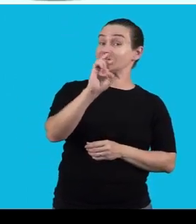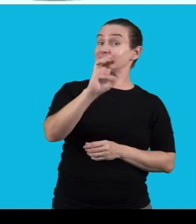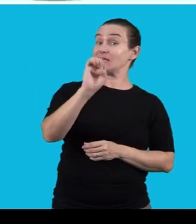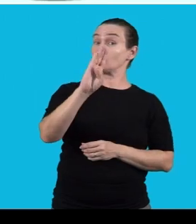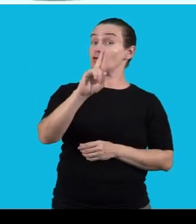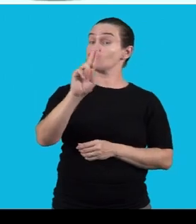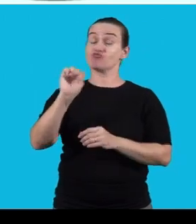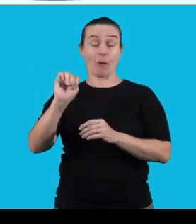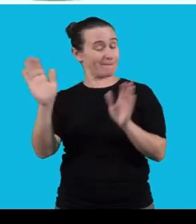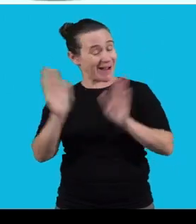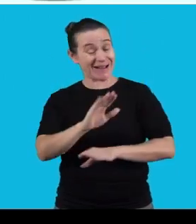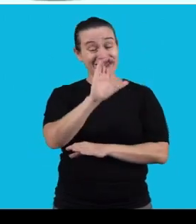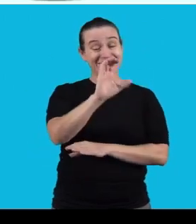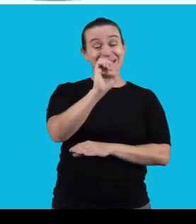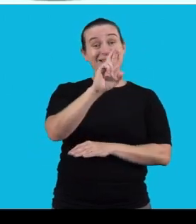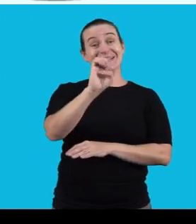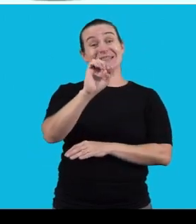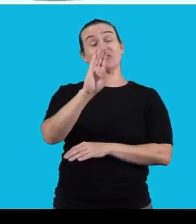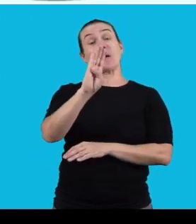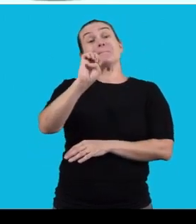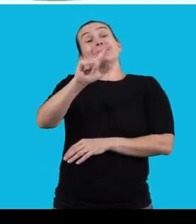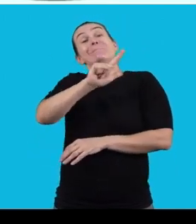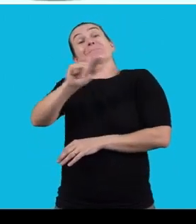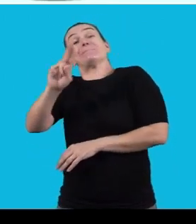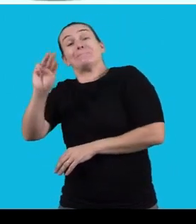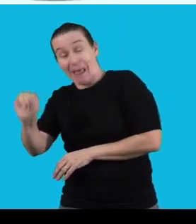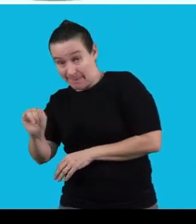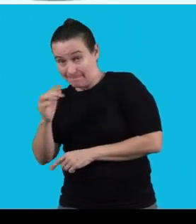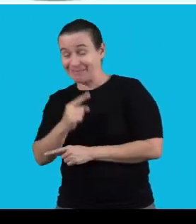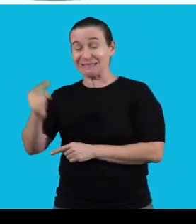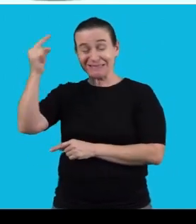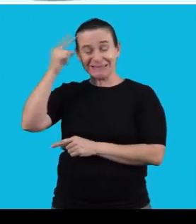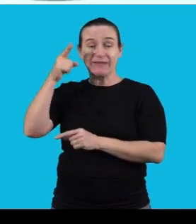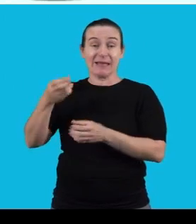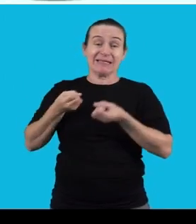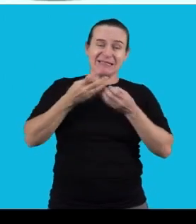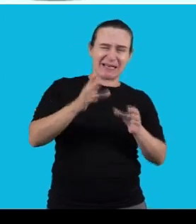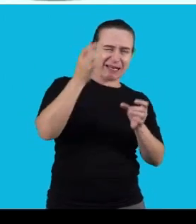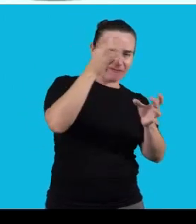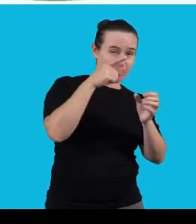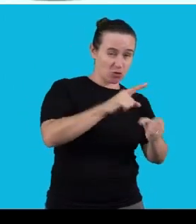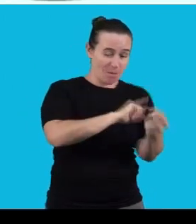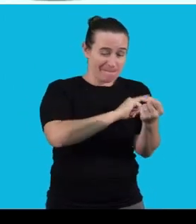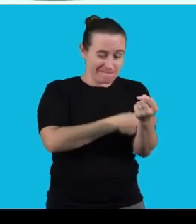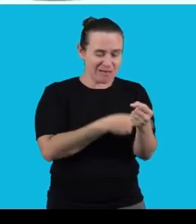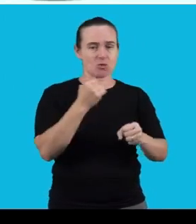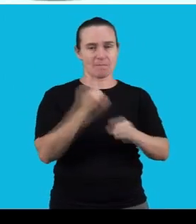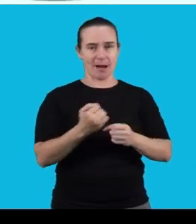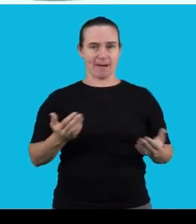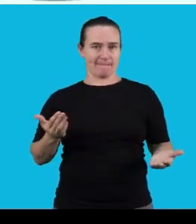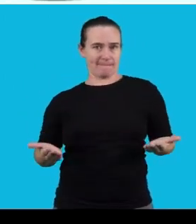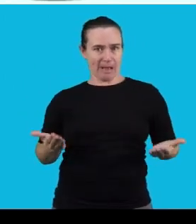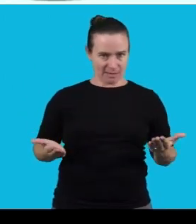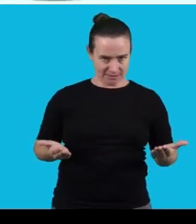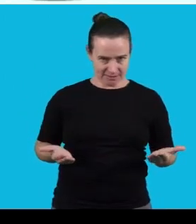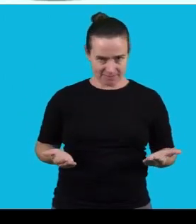cerebrum, sends impulses to the muscles and balance is restored. That is in change